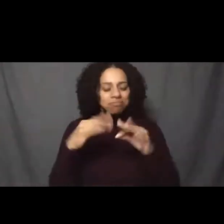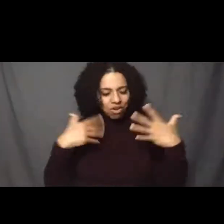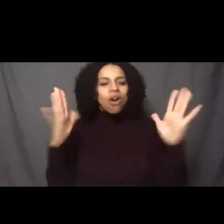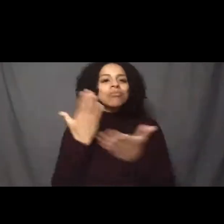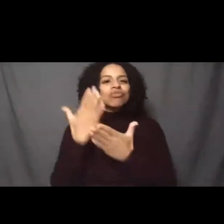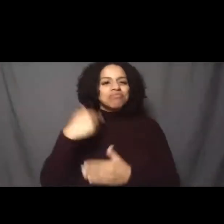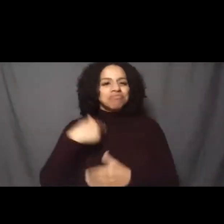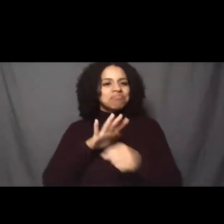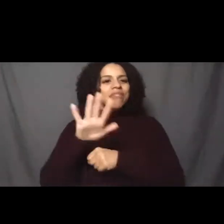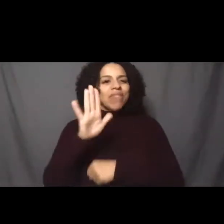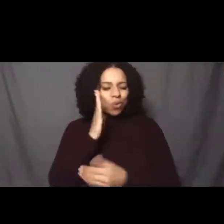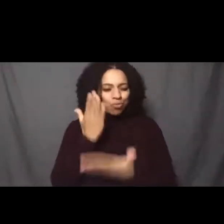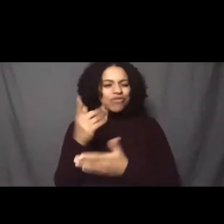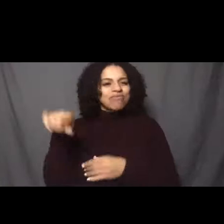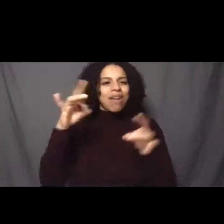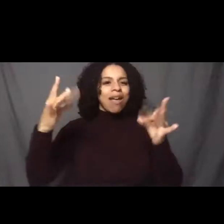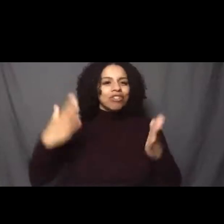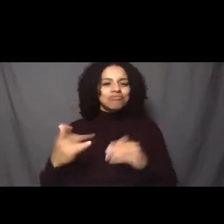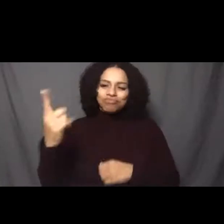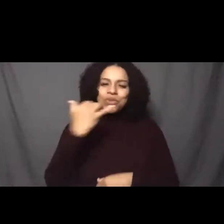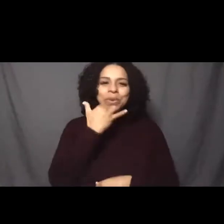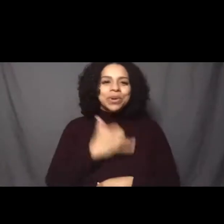haters wrong. Thank you.